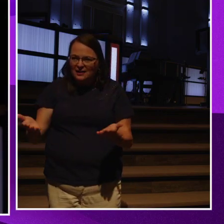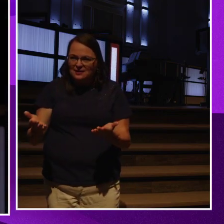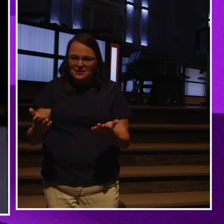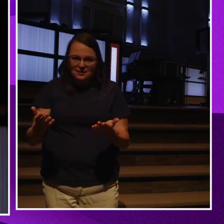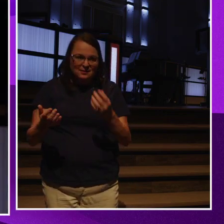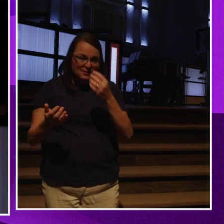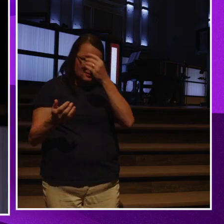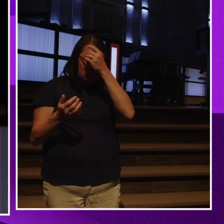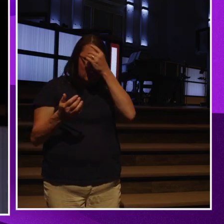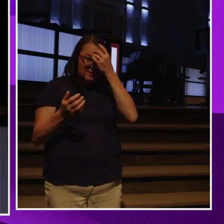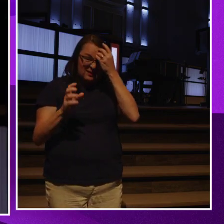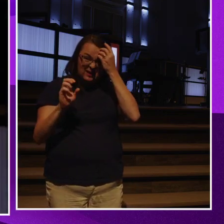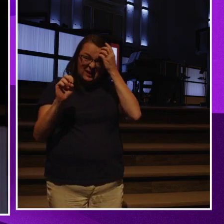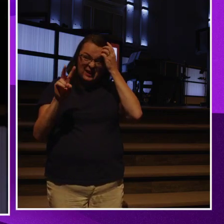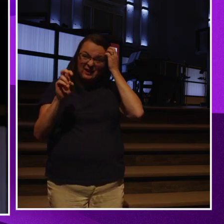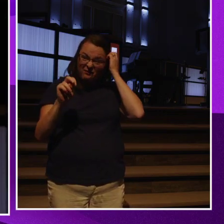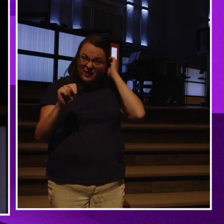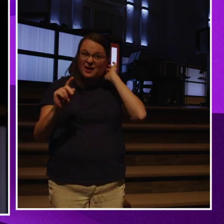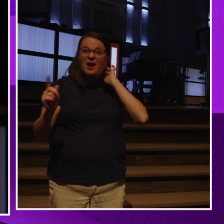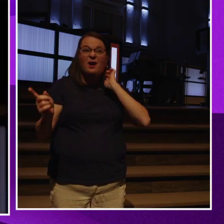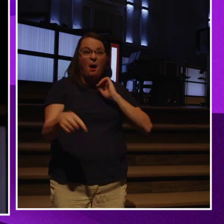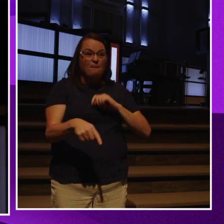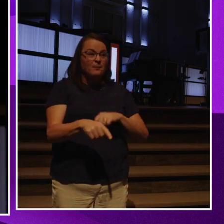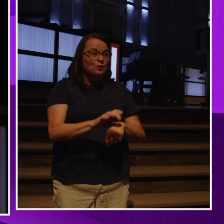That means even coming to church.